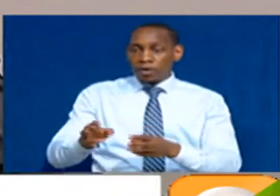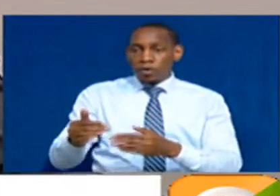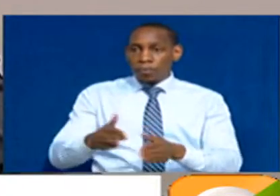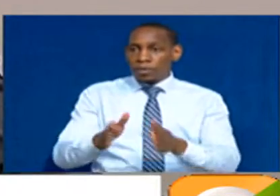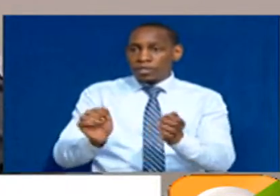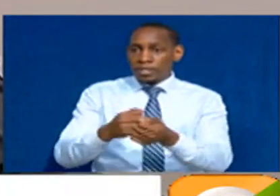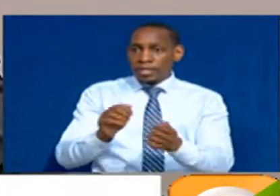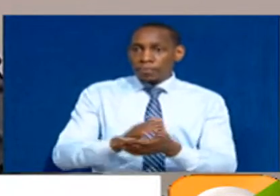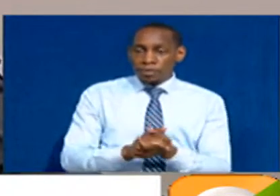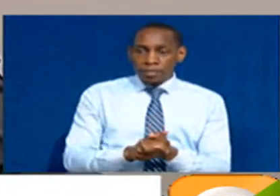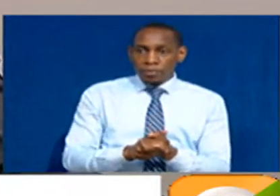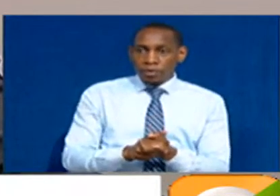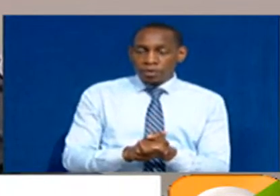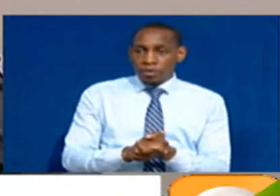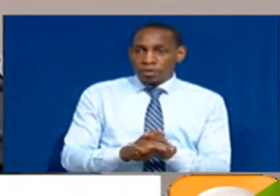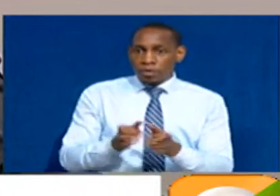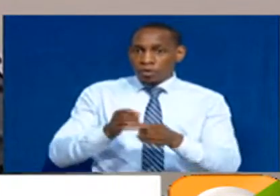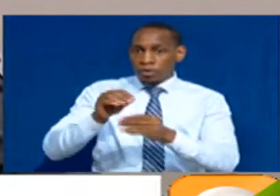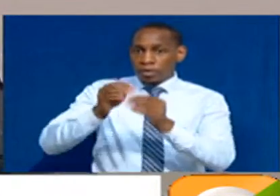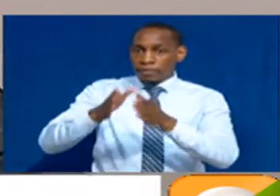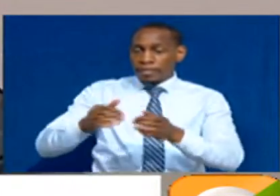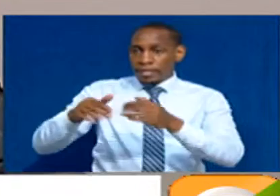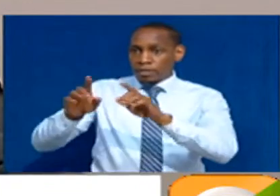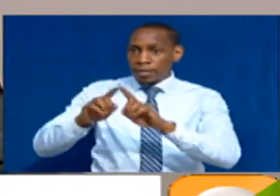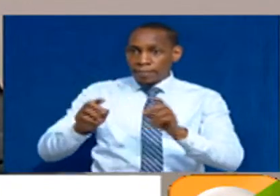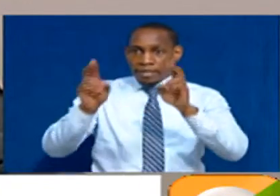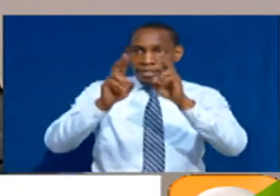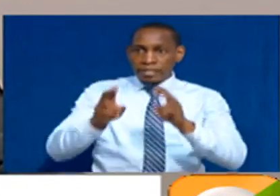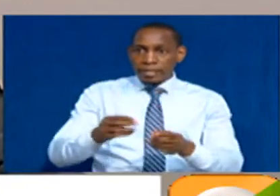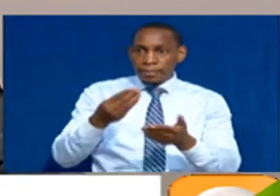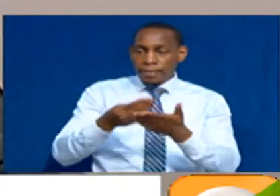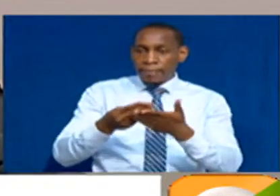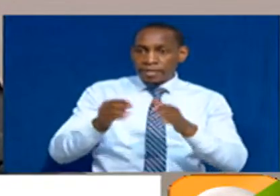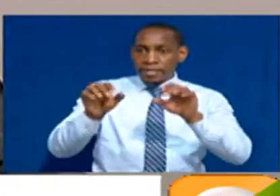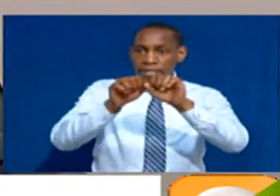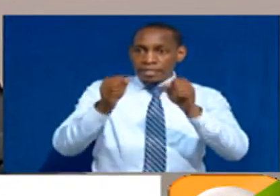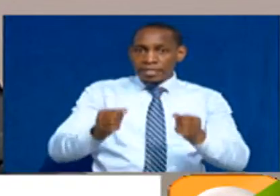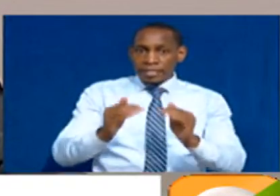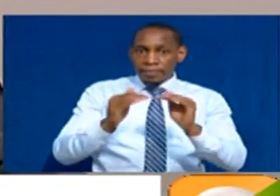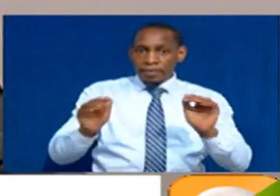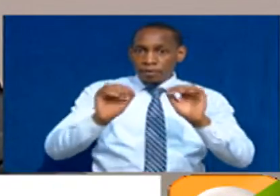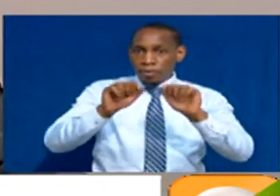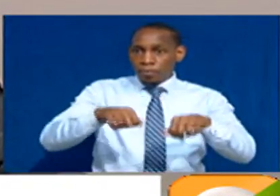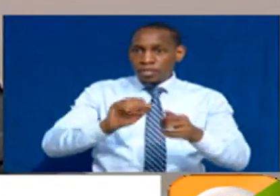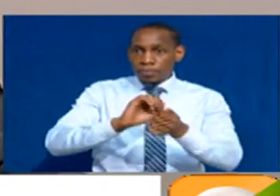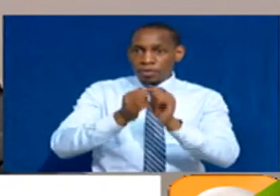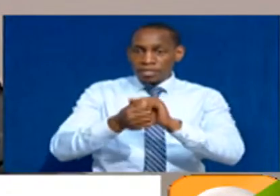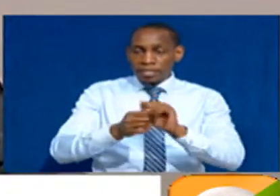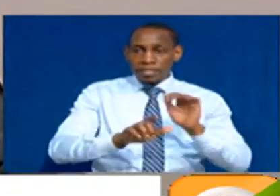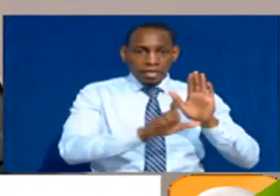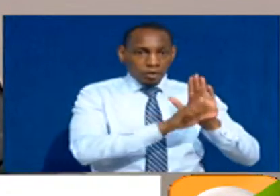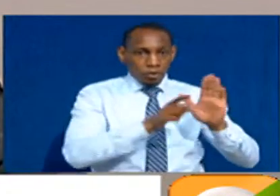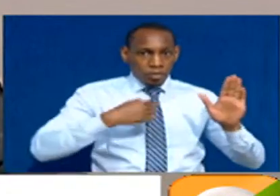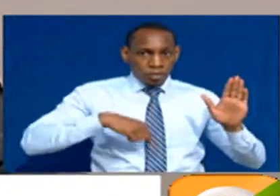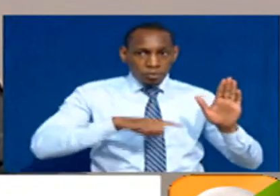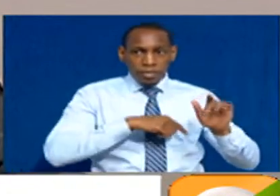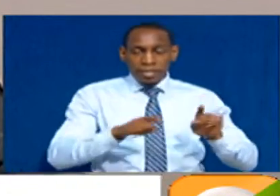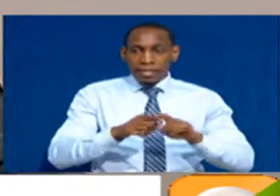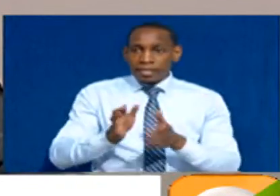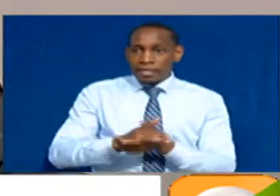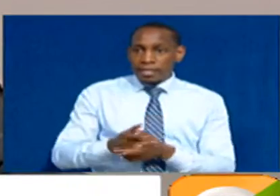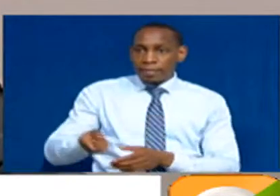to get those that decide to invest out there. But at the international financial system level, we can be able to change our laws,